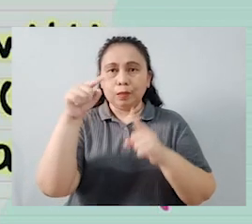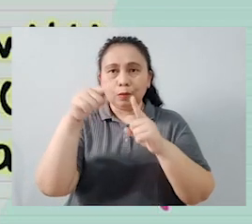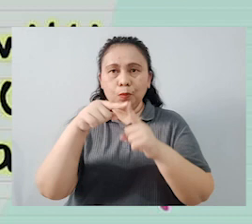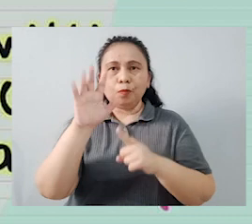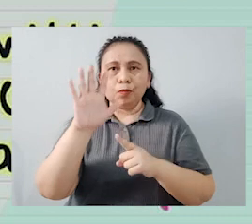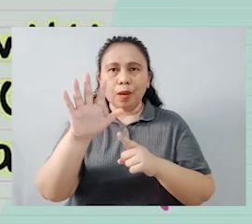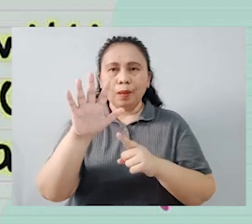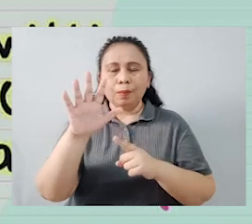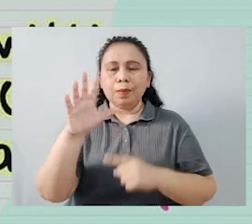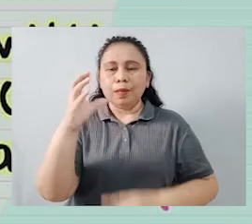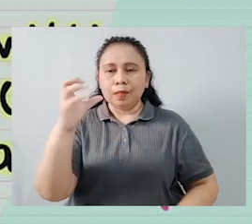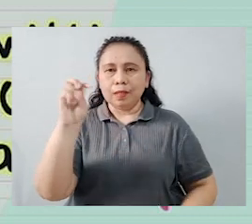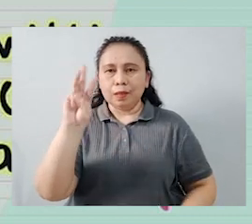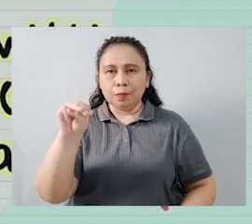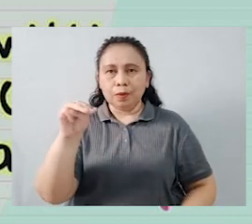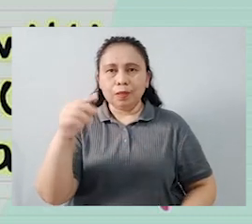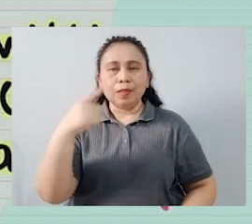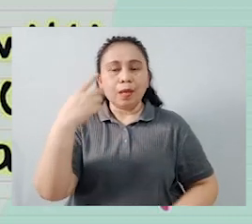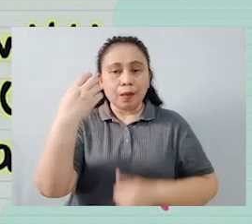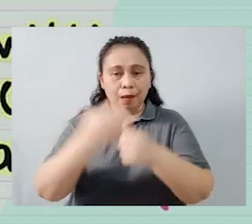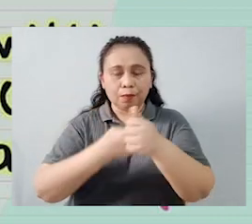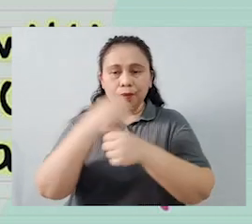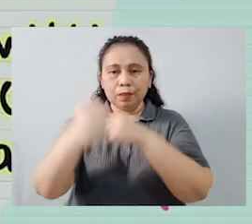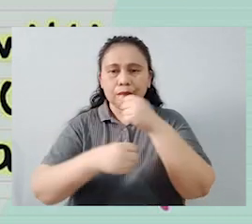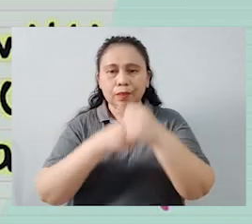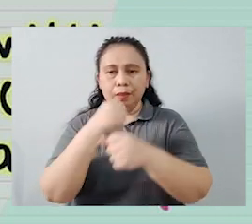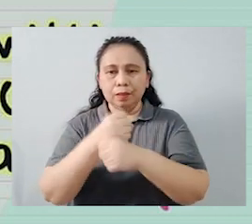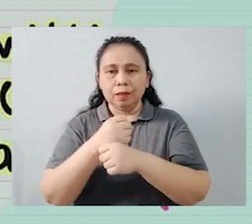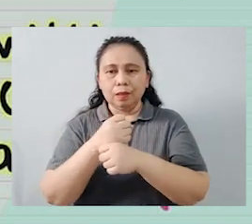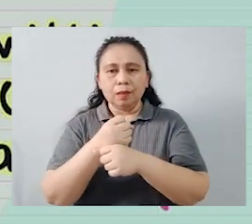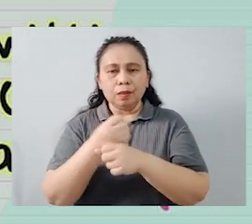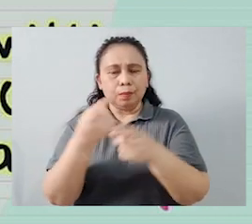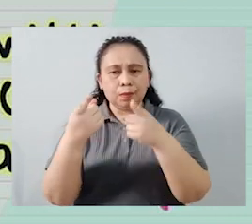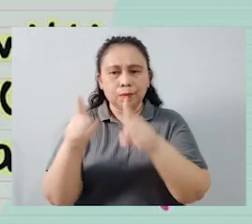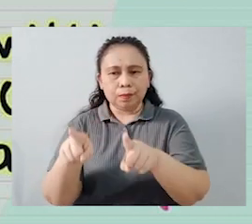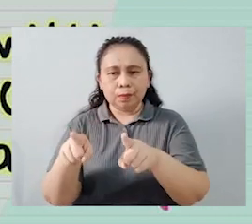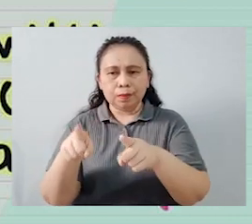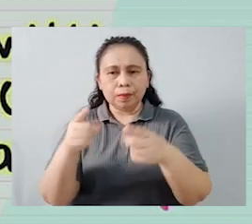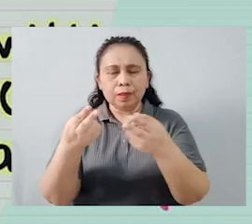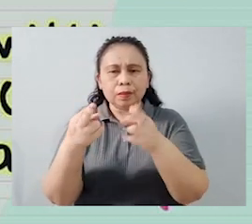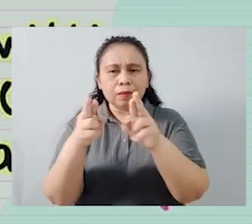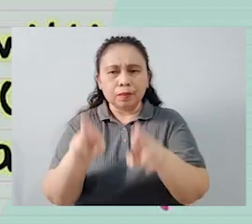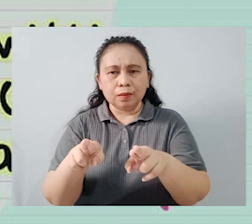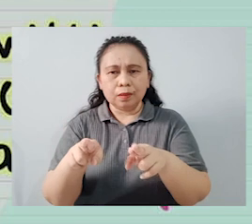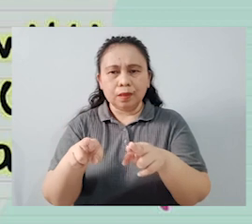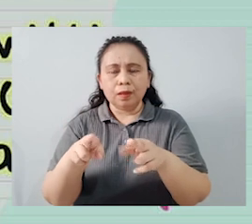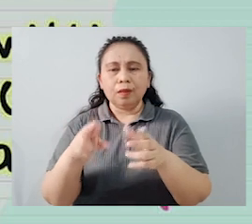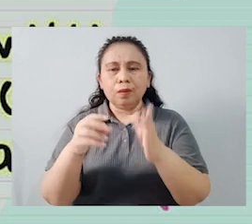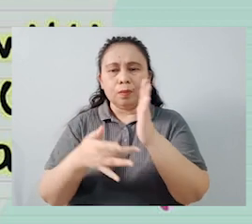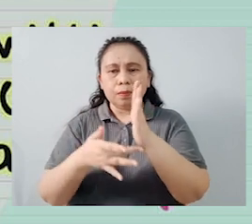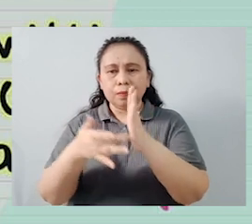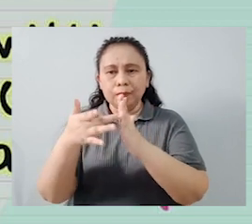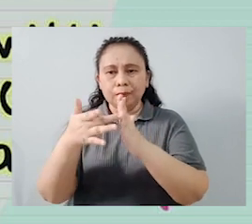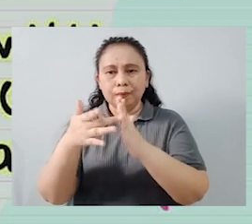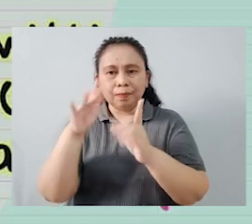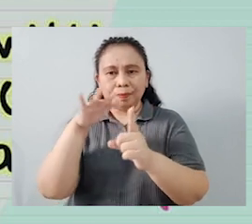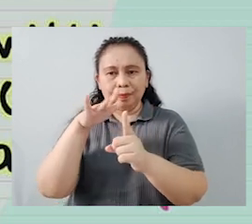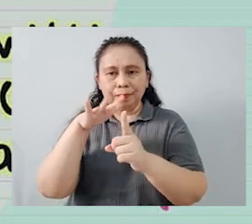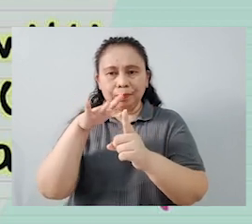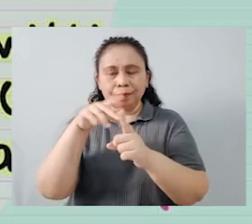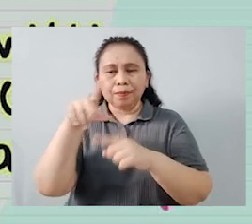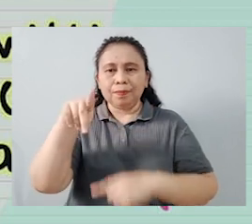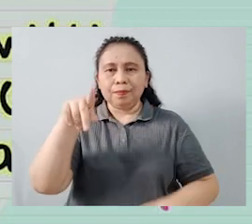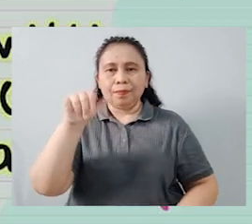annually. Most of the effects or outcomes of these movements are observed along the edges of these plates.